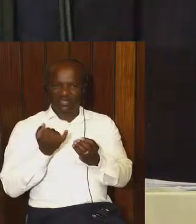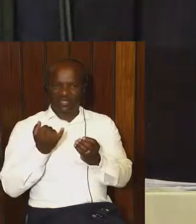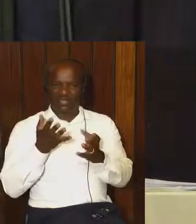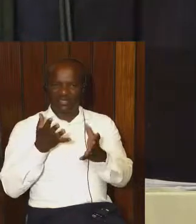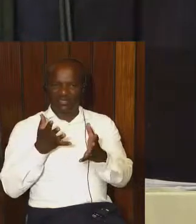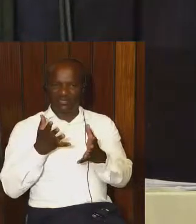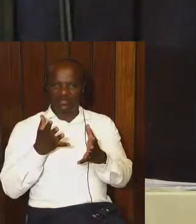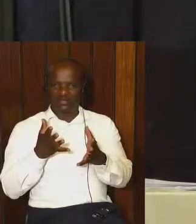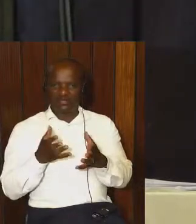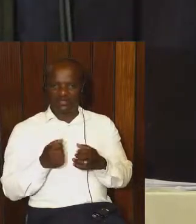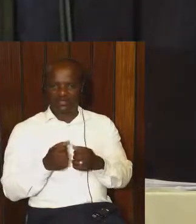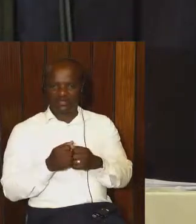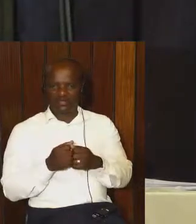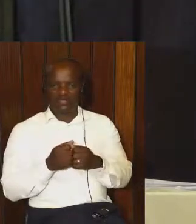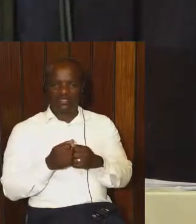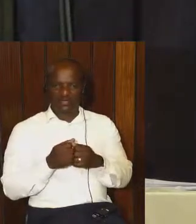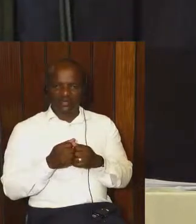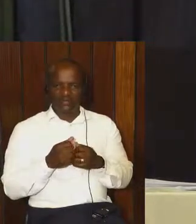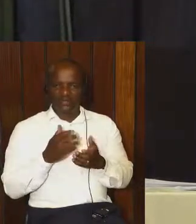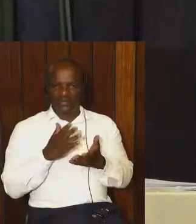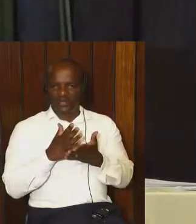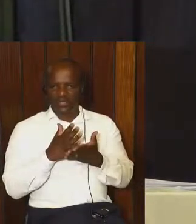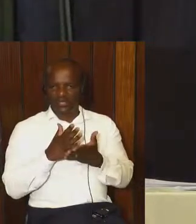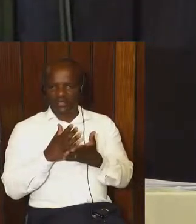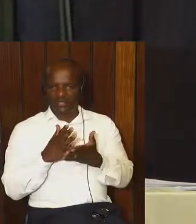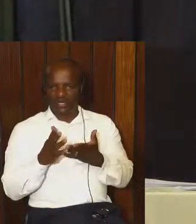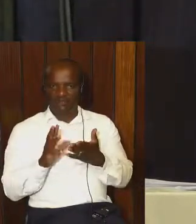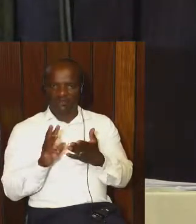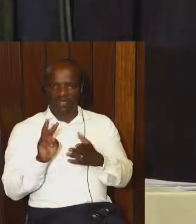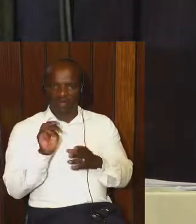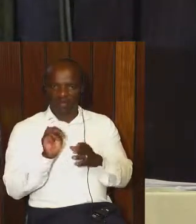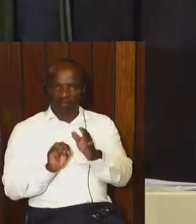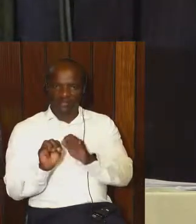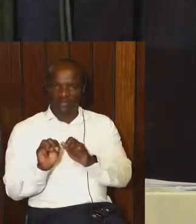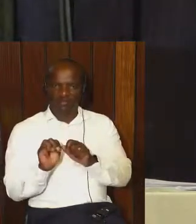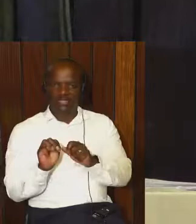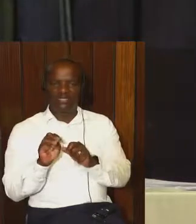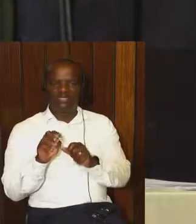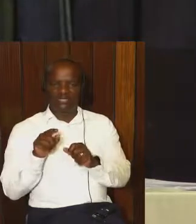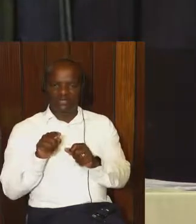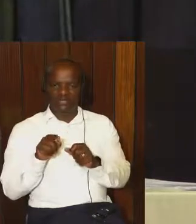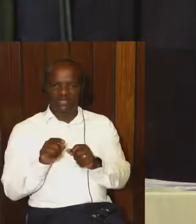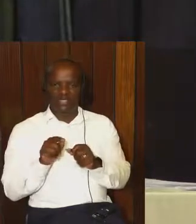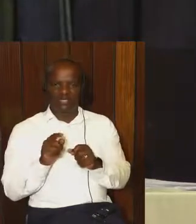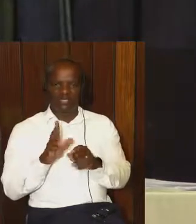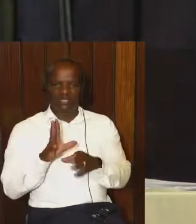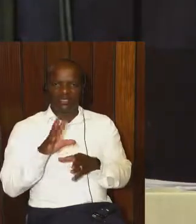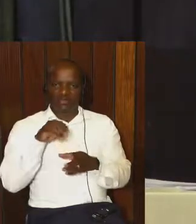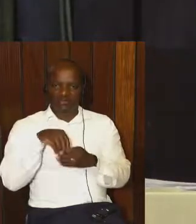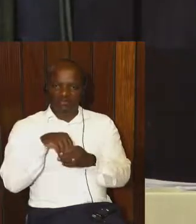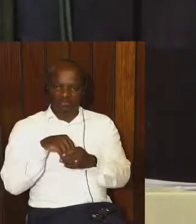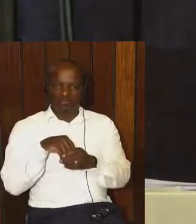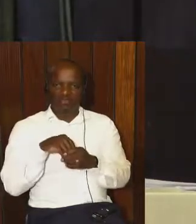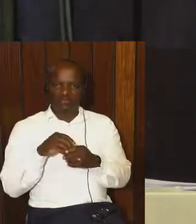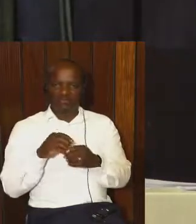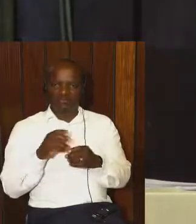the municipality or municipalities on board in terms of whatever that we want to achieve there?